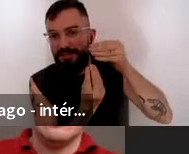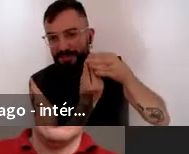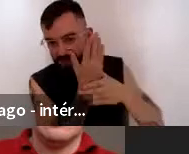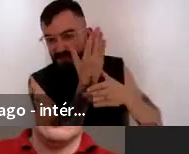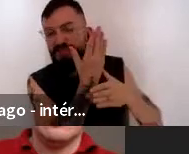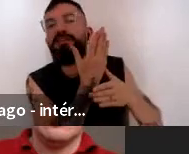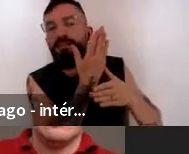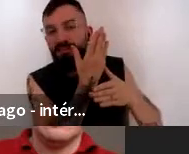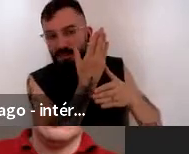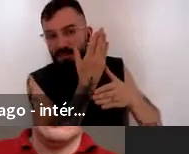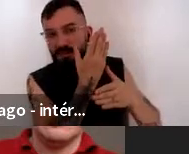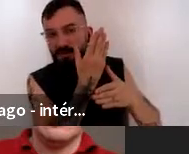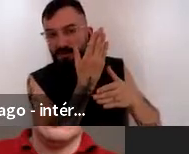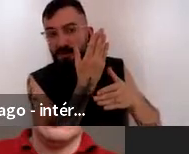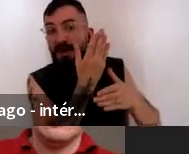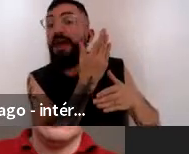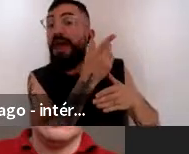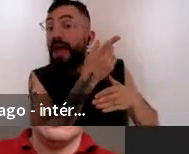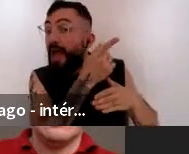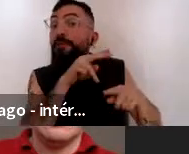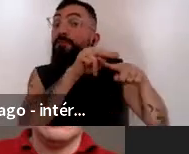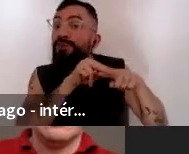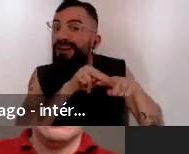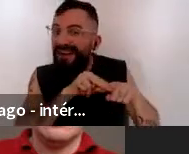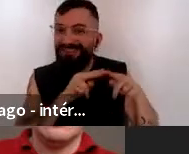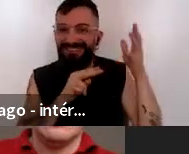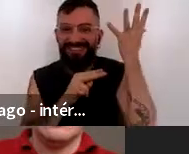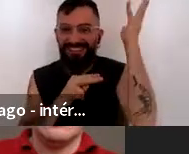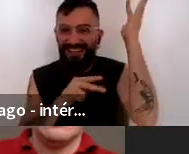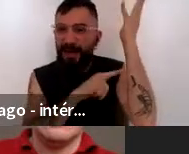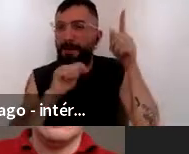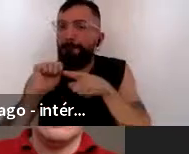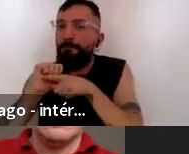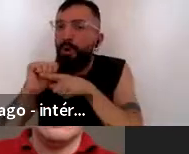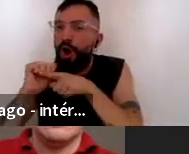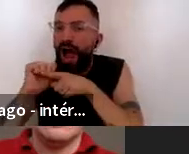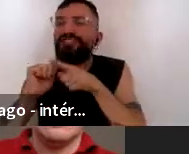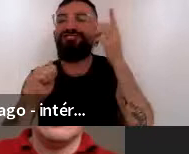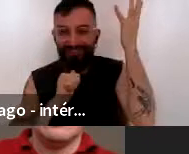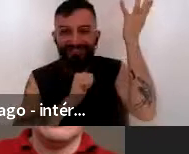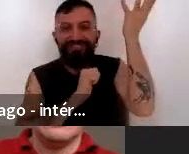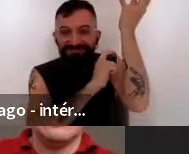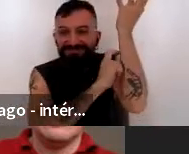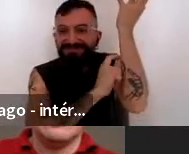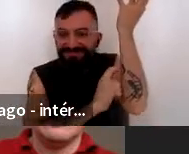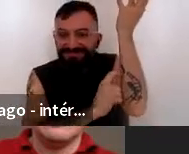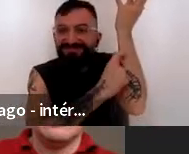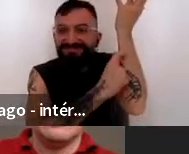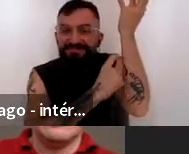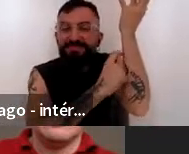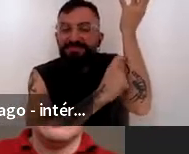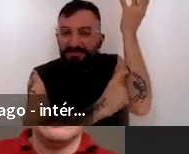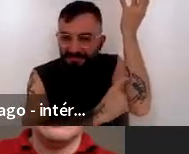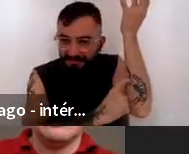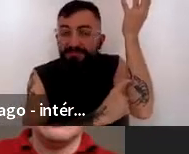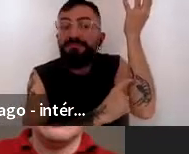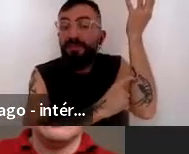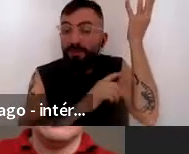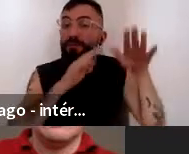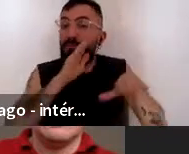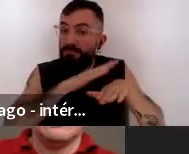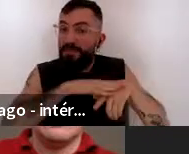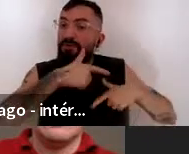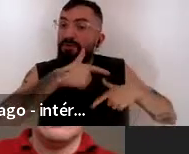refers to rubber extraction. So the non-dominant hand represents a rubber